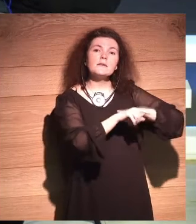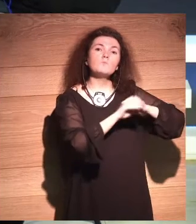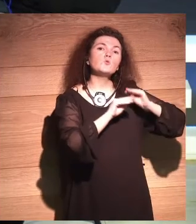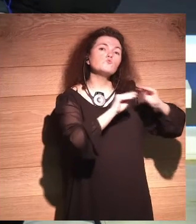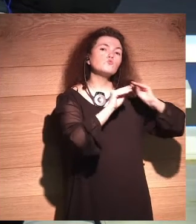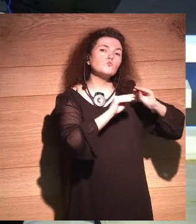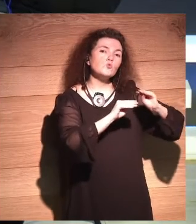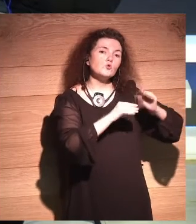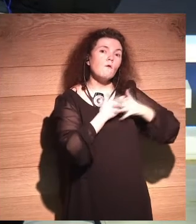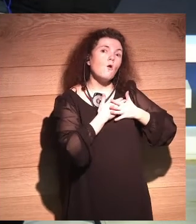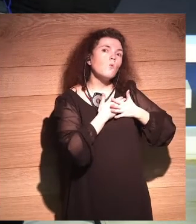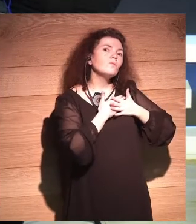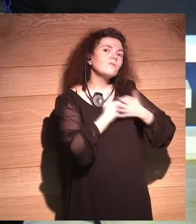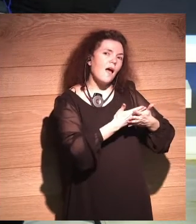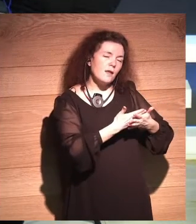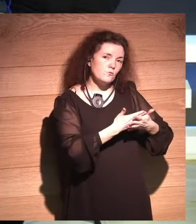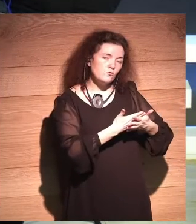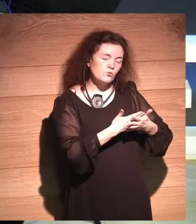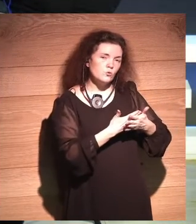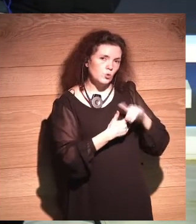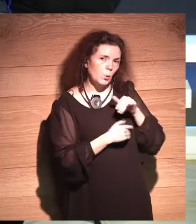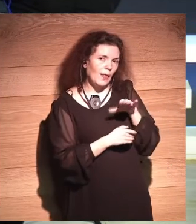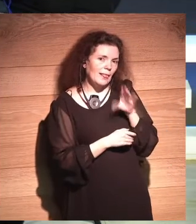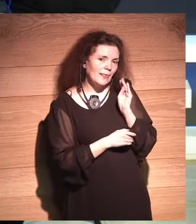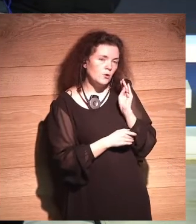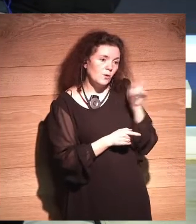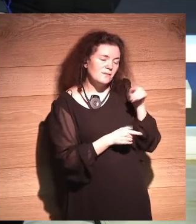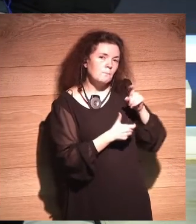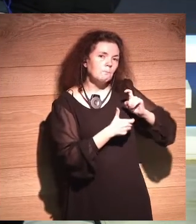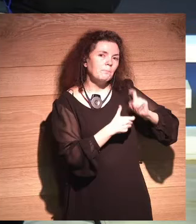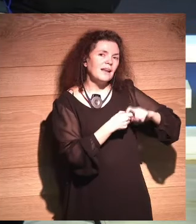practically anybody, and when they are doing this on